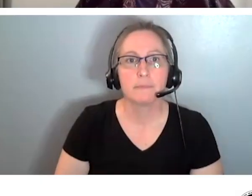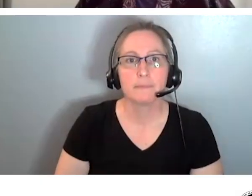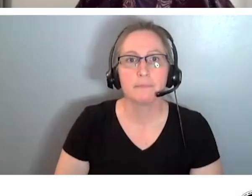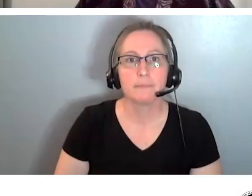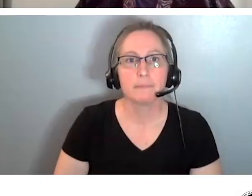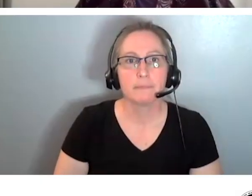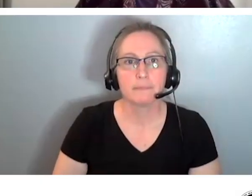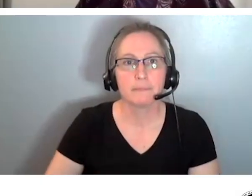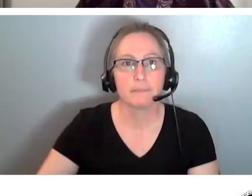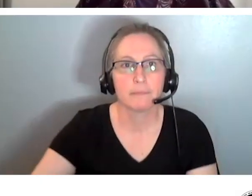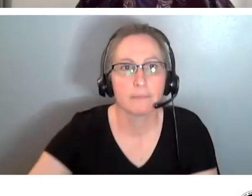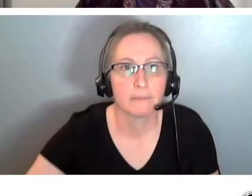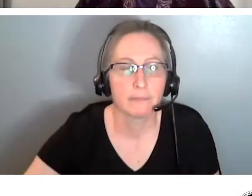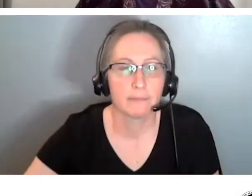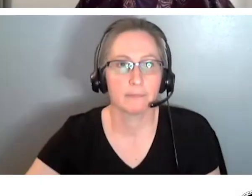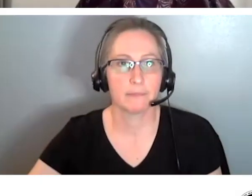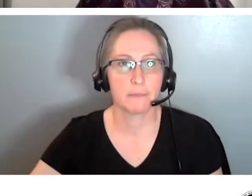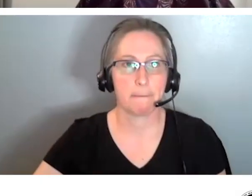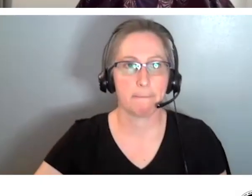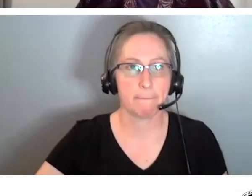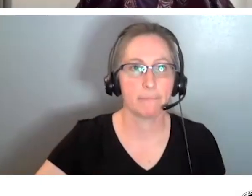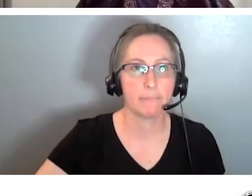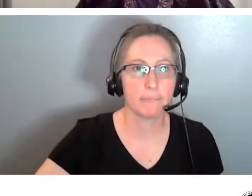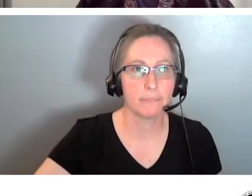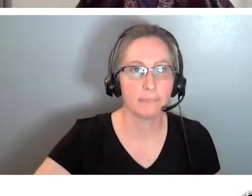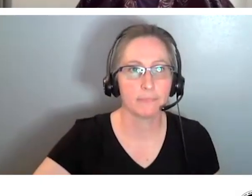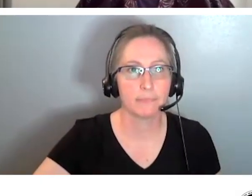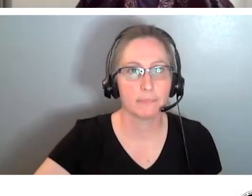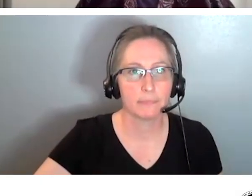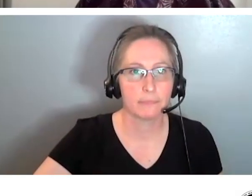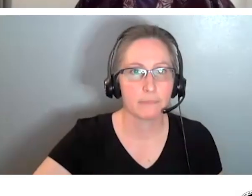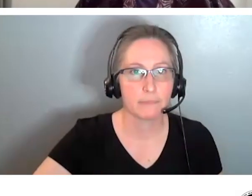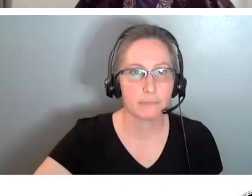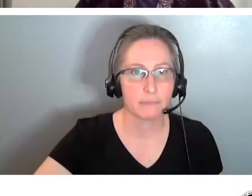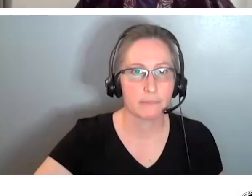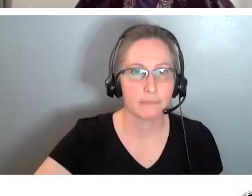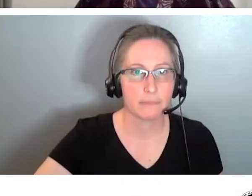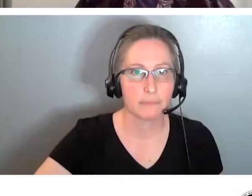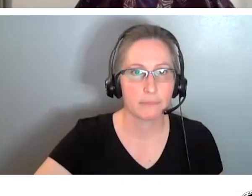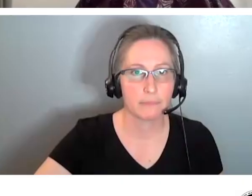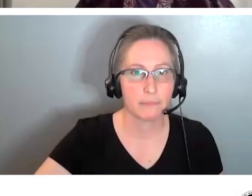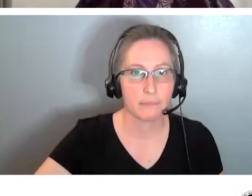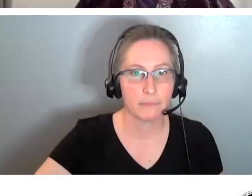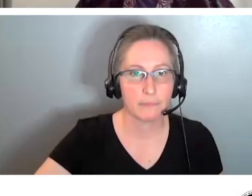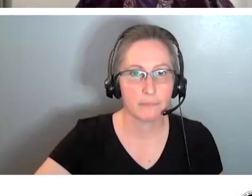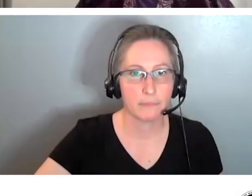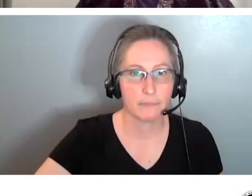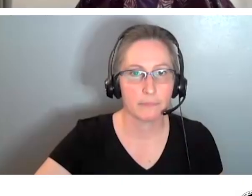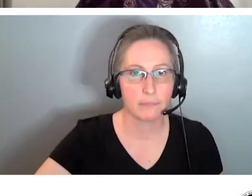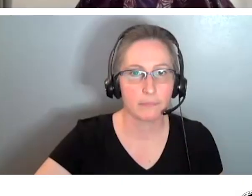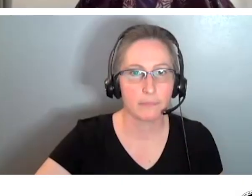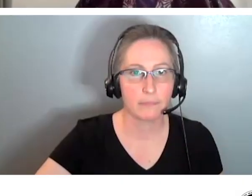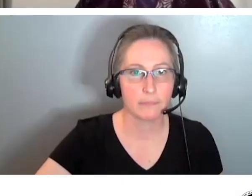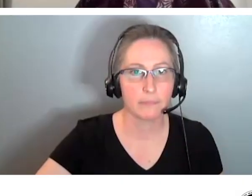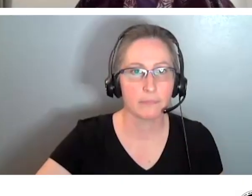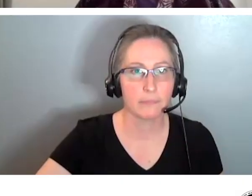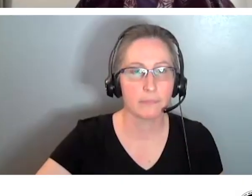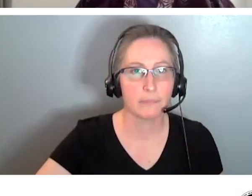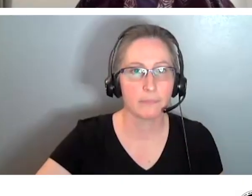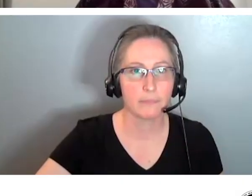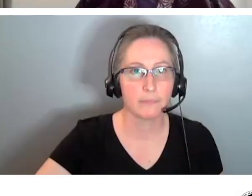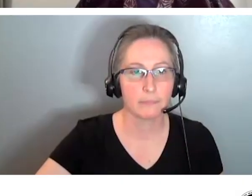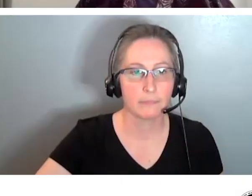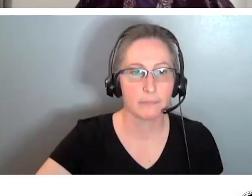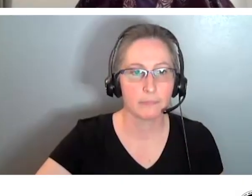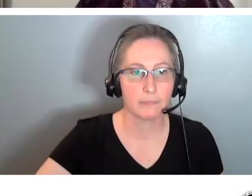tactile, visual, and auditory features of objects will be experienced. So like an orange, if you think of an orange, maybe